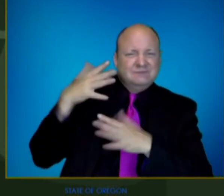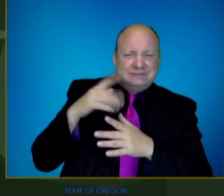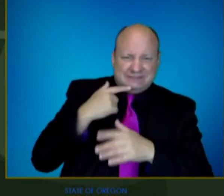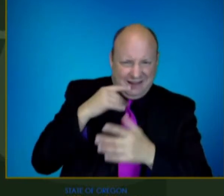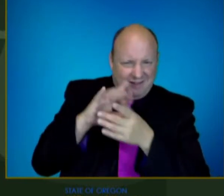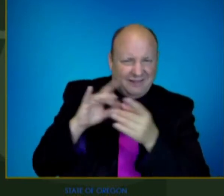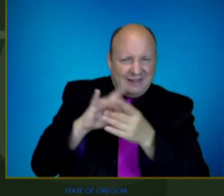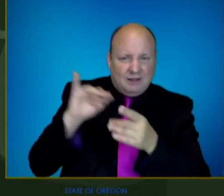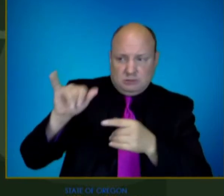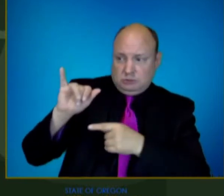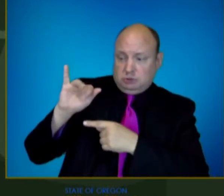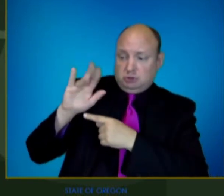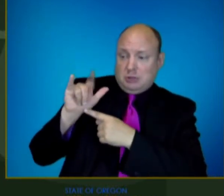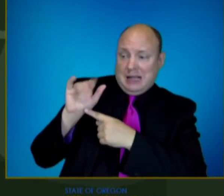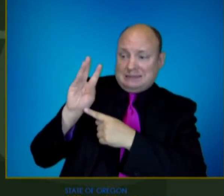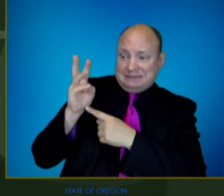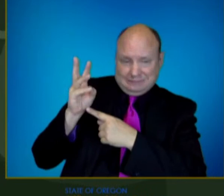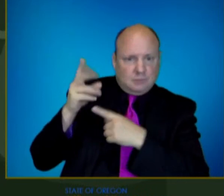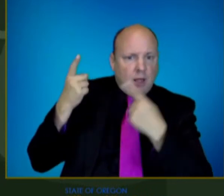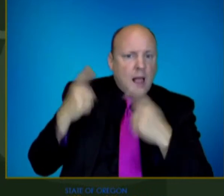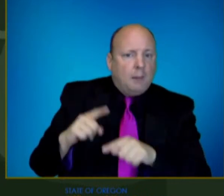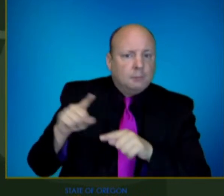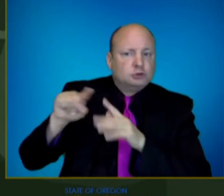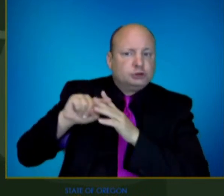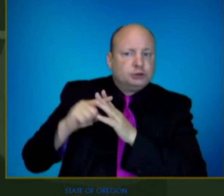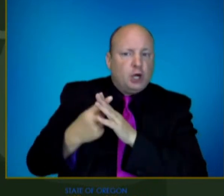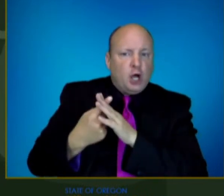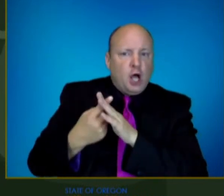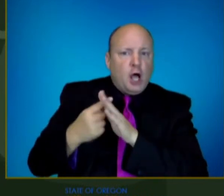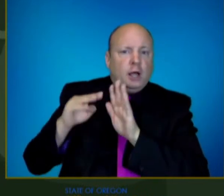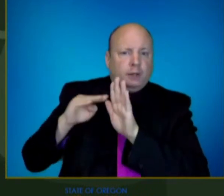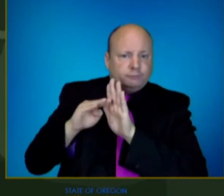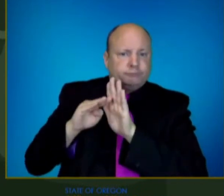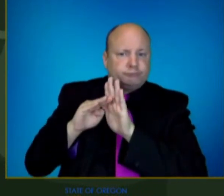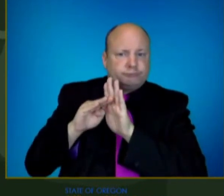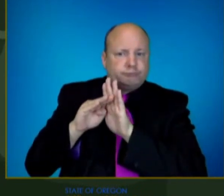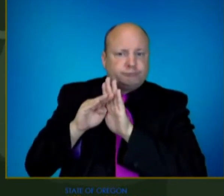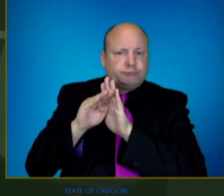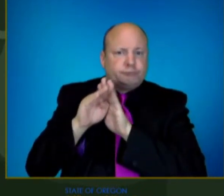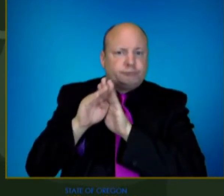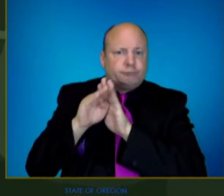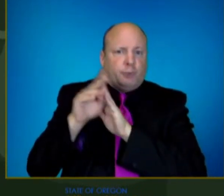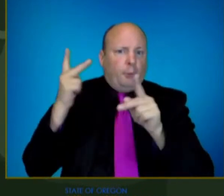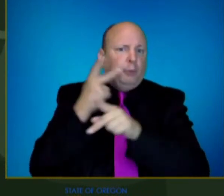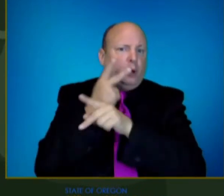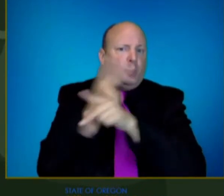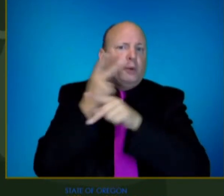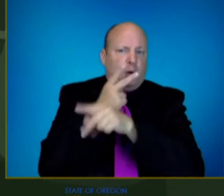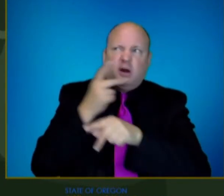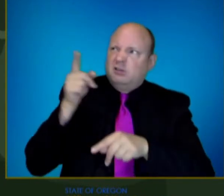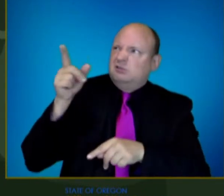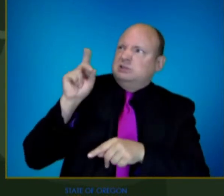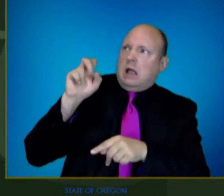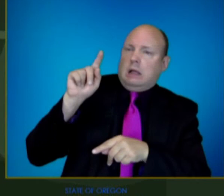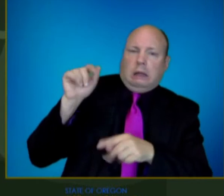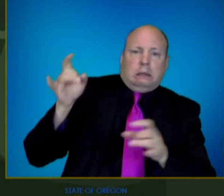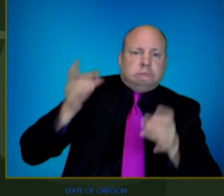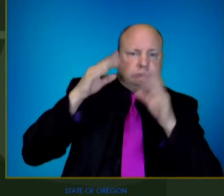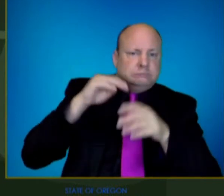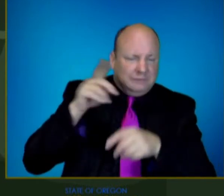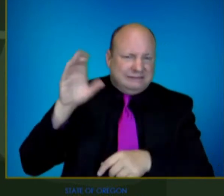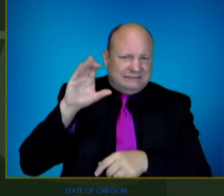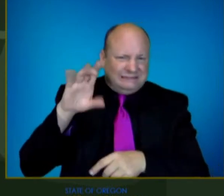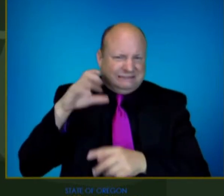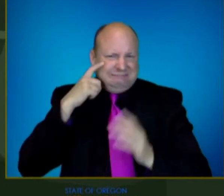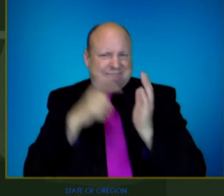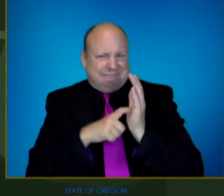went by where we could see what was happening in Oregon, and you didn't step in with the counties not taking action